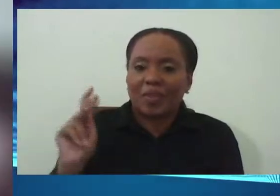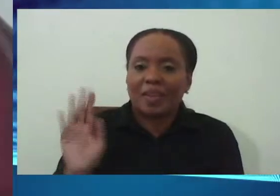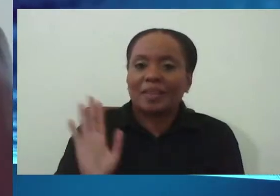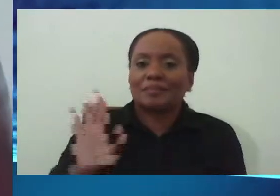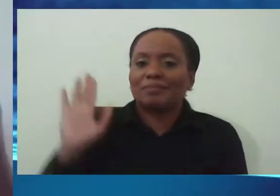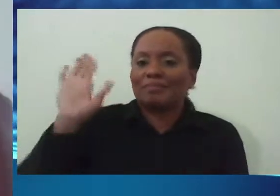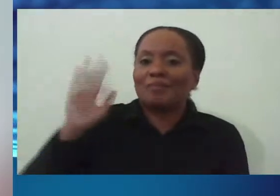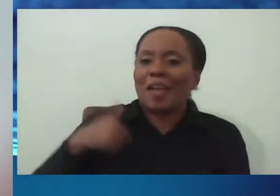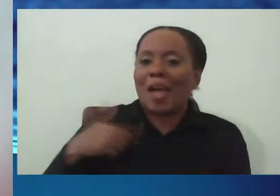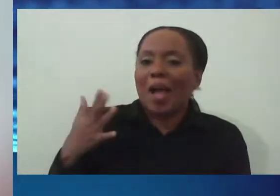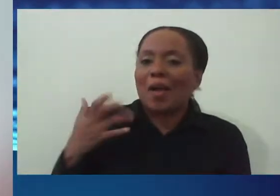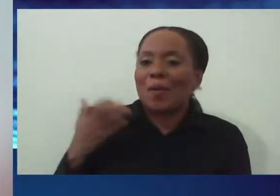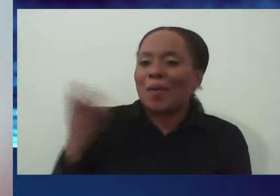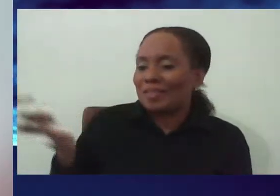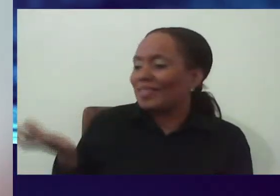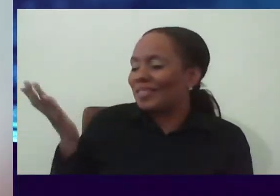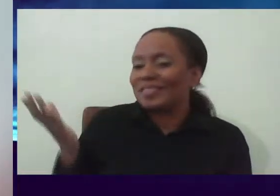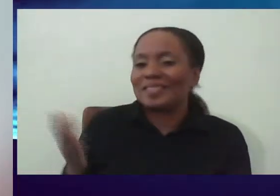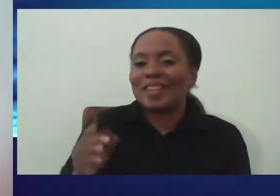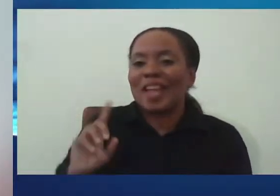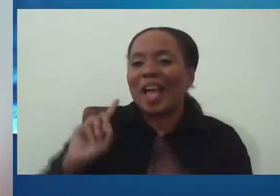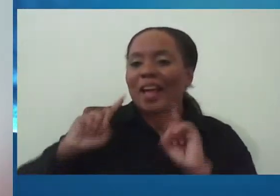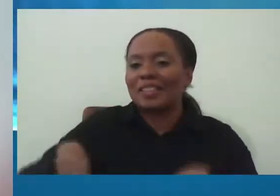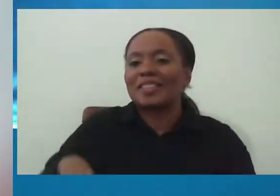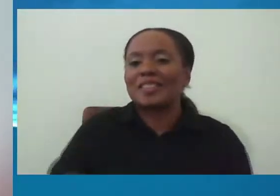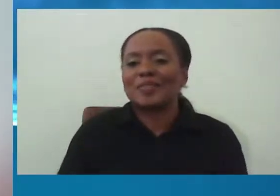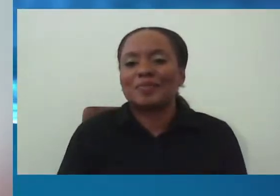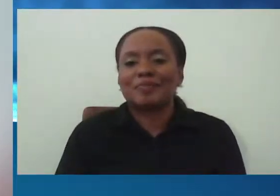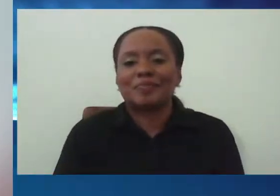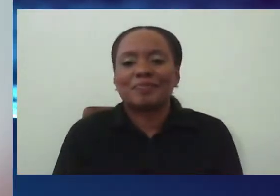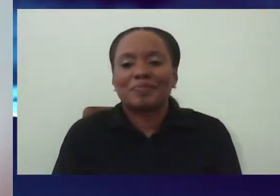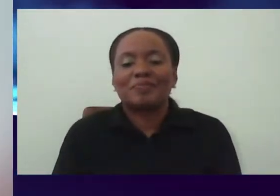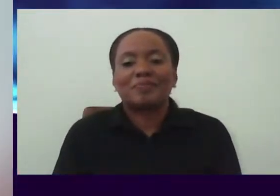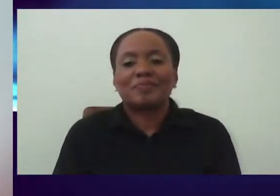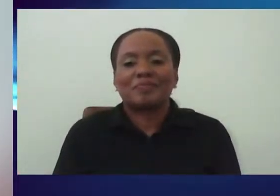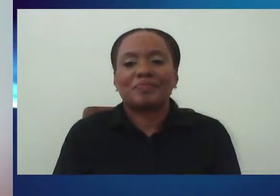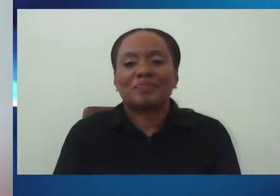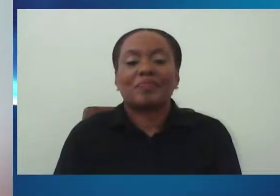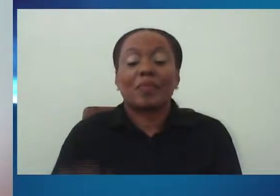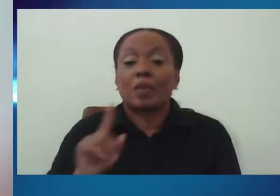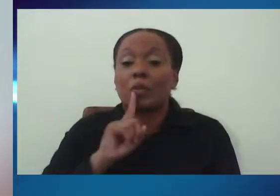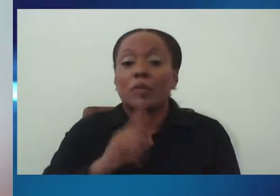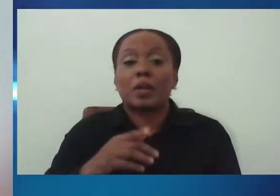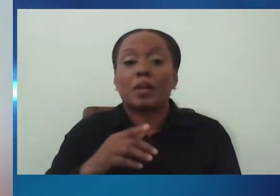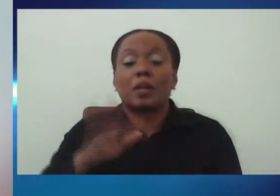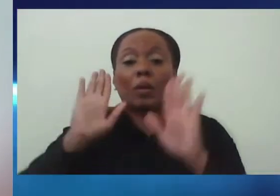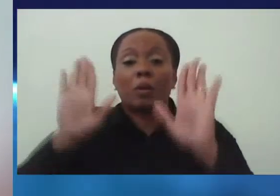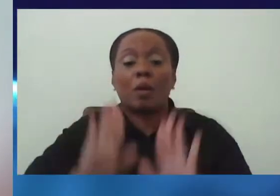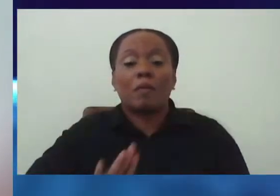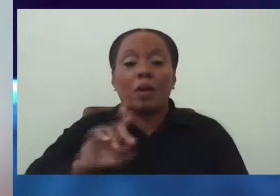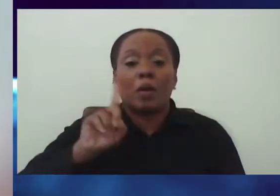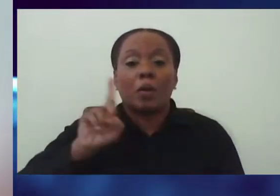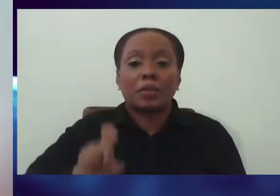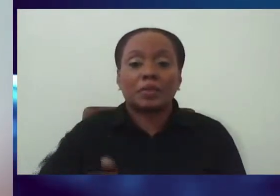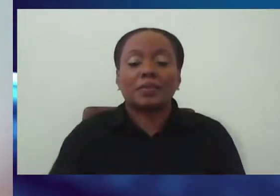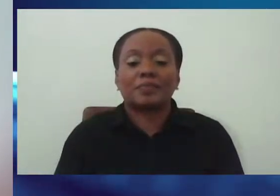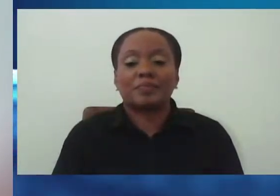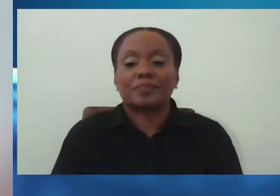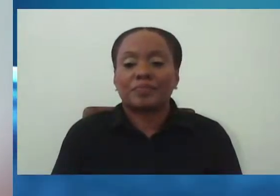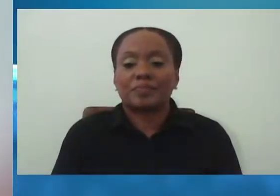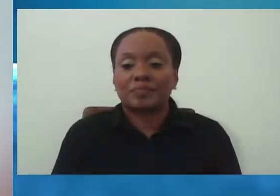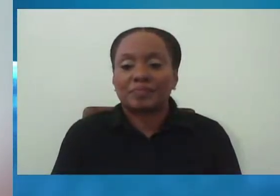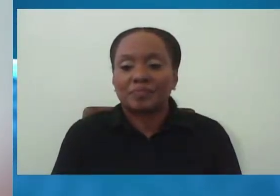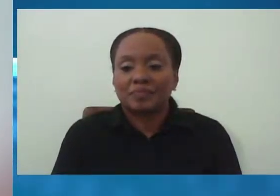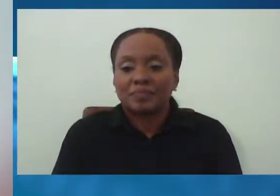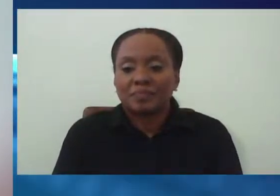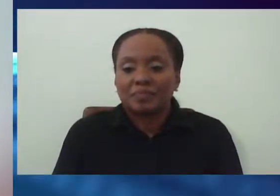take that, David. I think that is an excellent question, because it allows us to